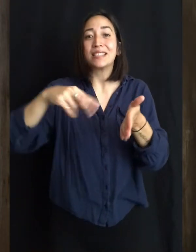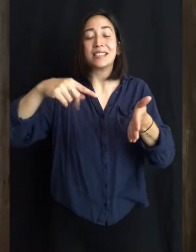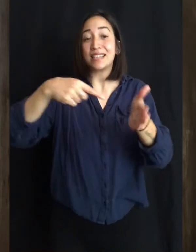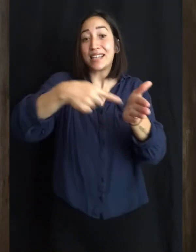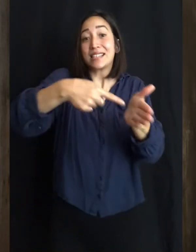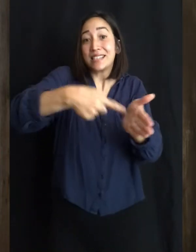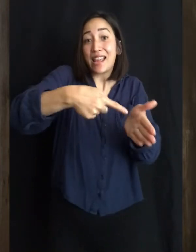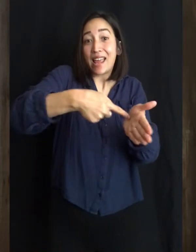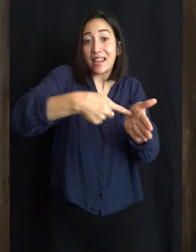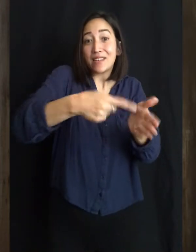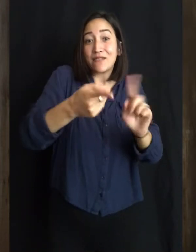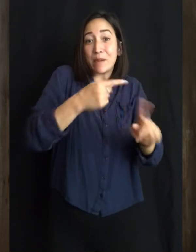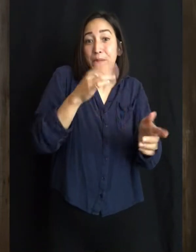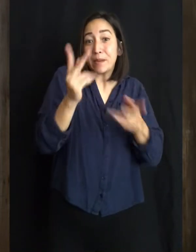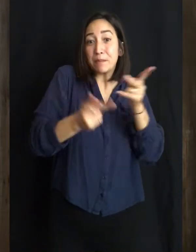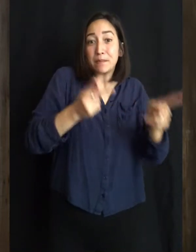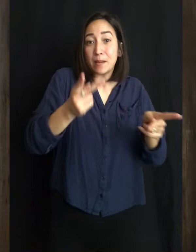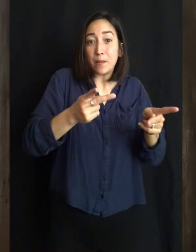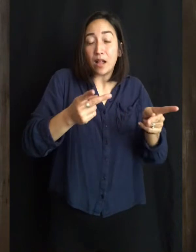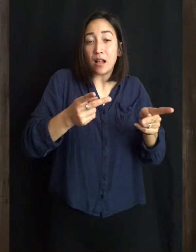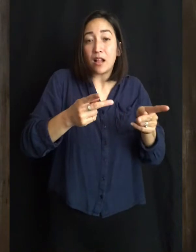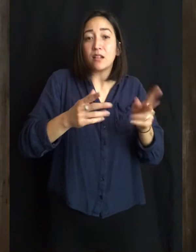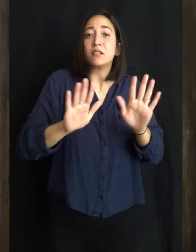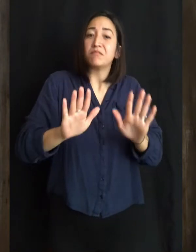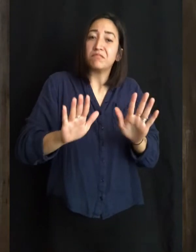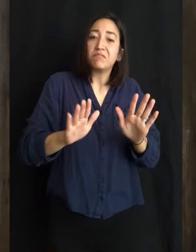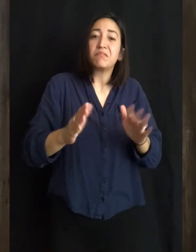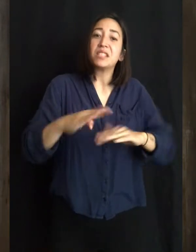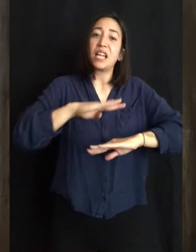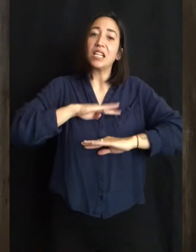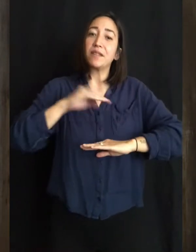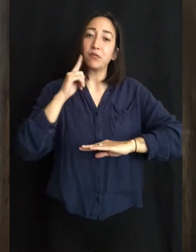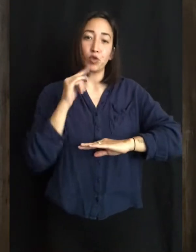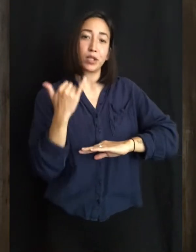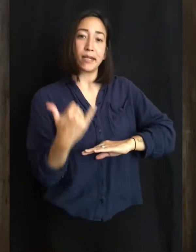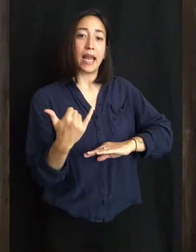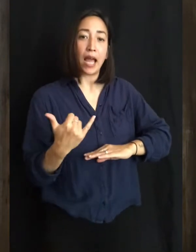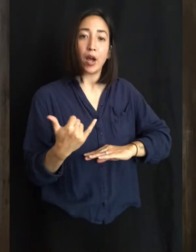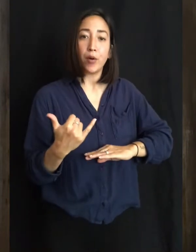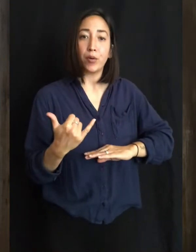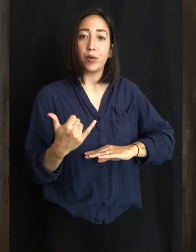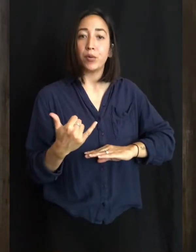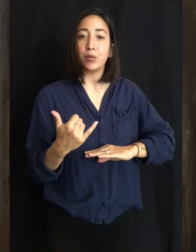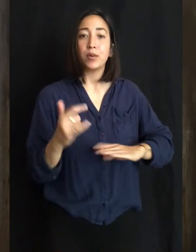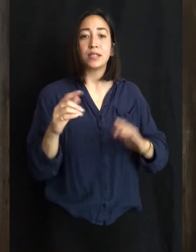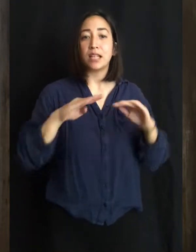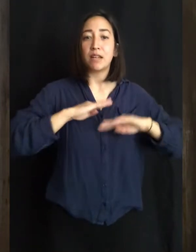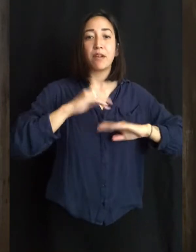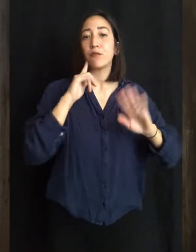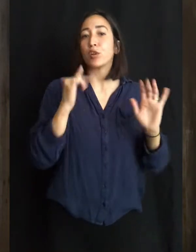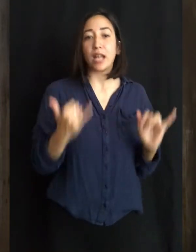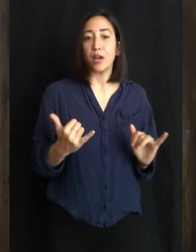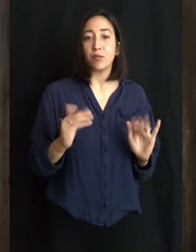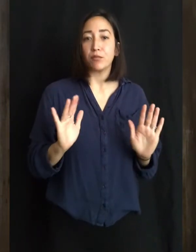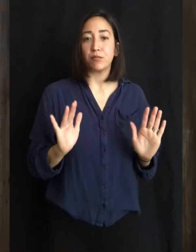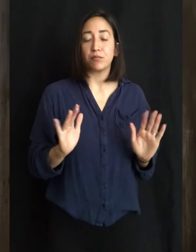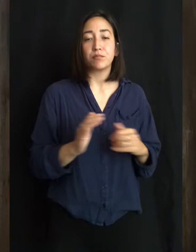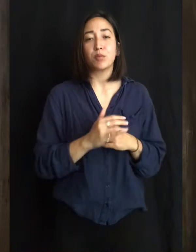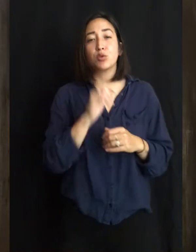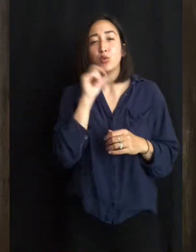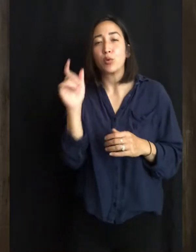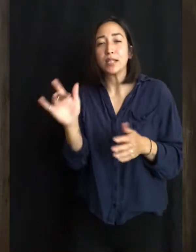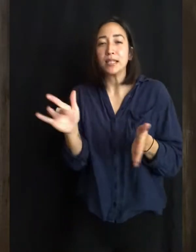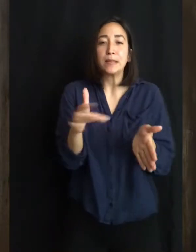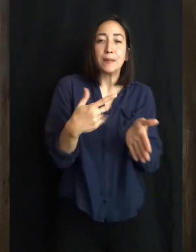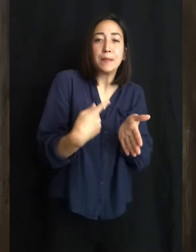of the sins of the people that had built up since the beginning of humanity and the fall in the garden, that those sins were being pushed back. So payment was not